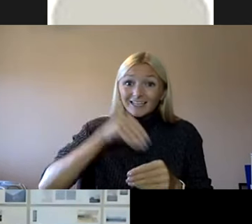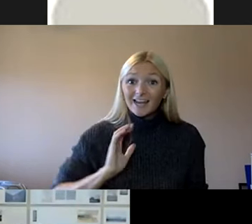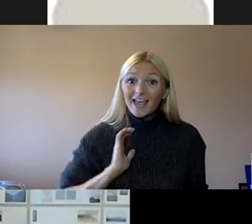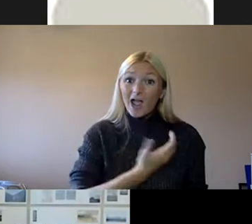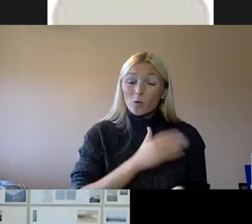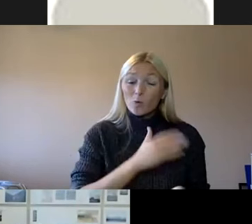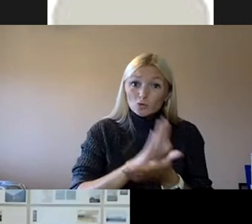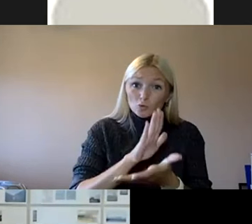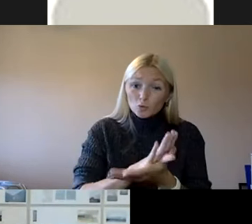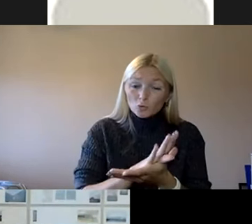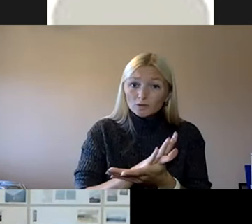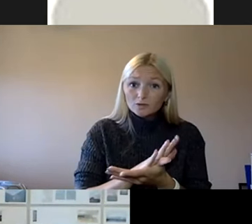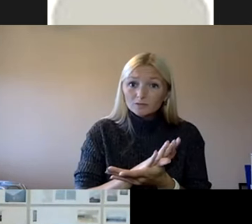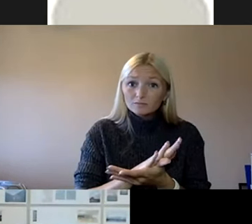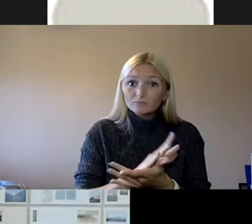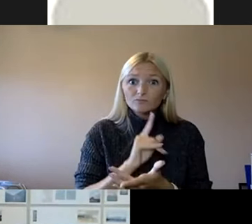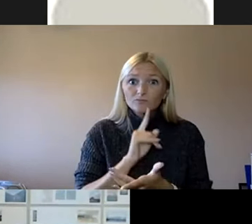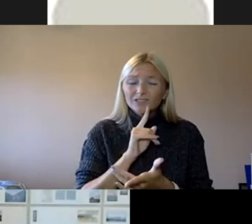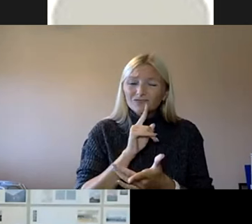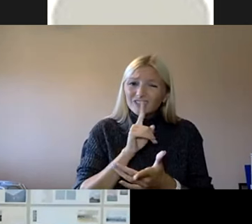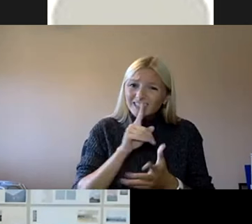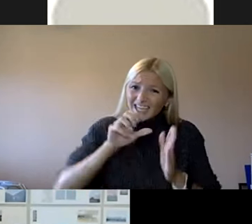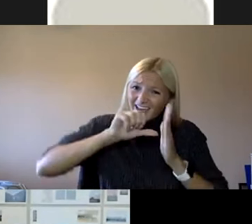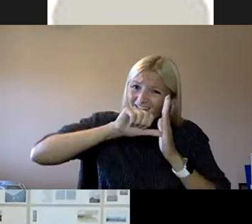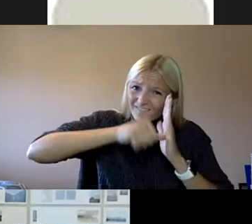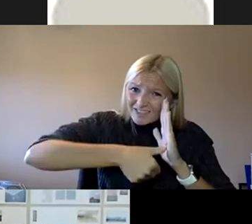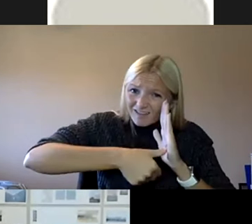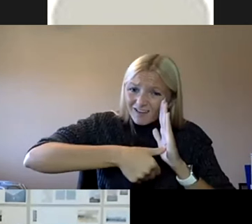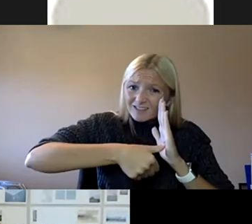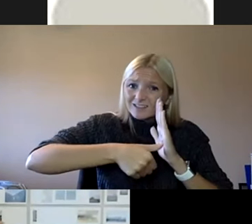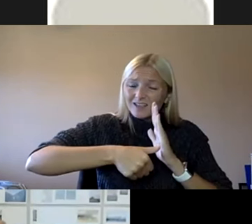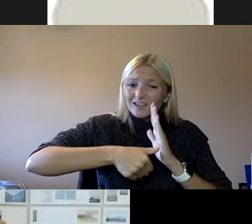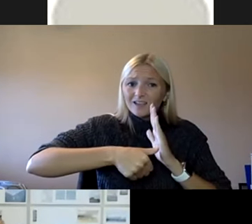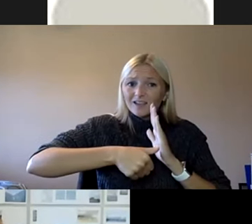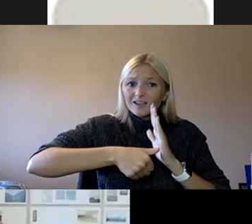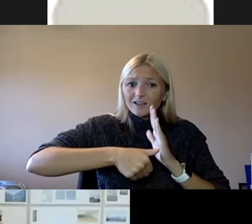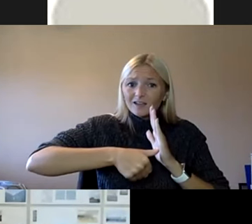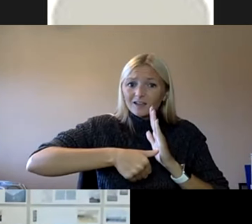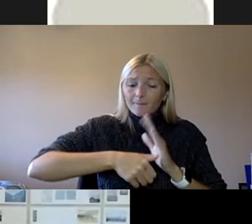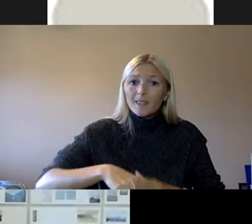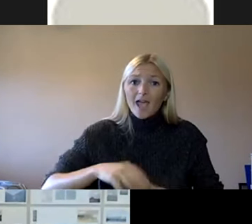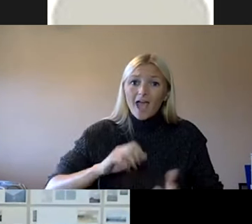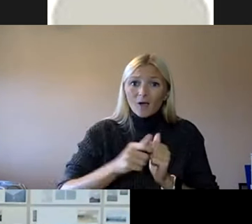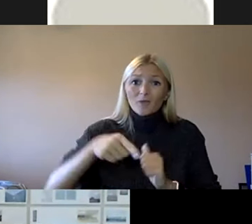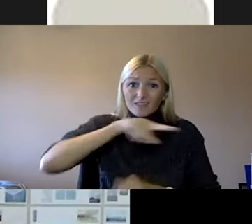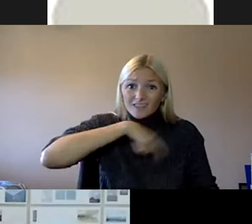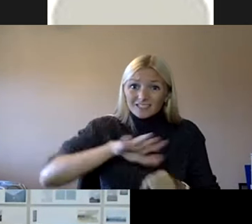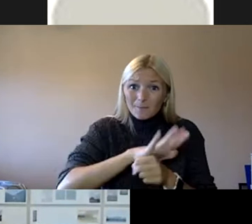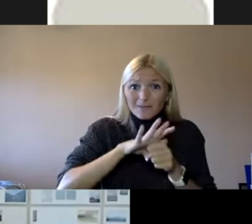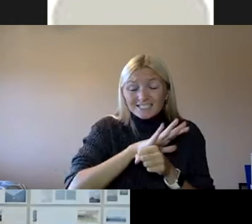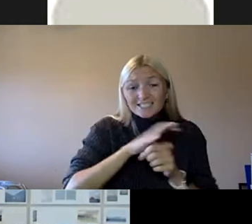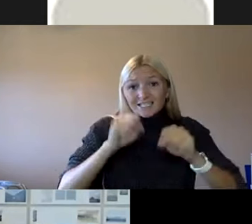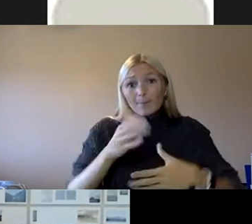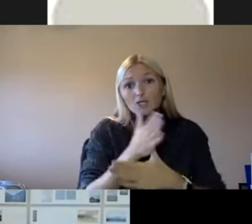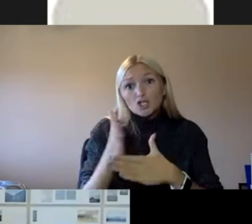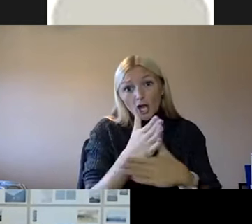try to really emphasize these collective spaces, because there